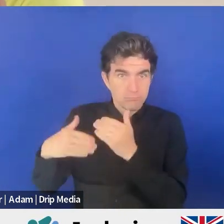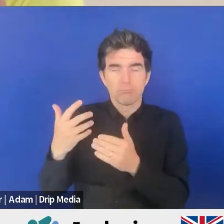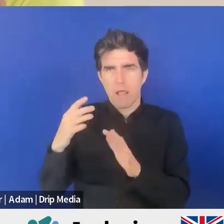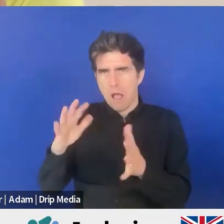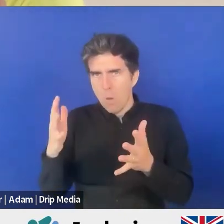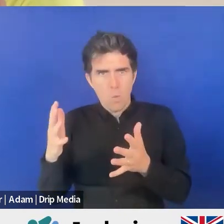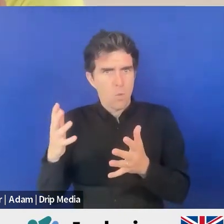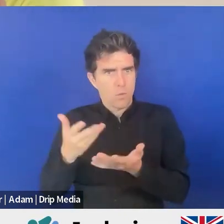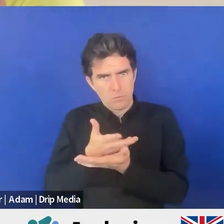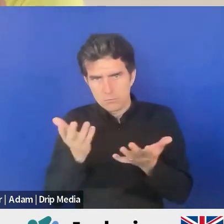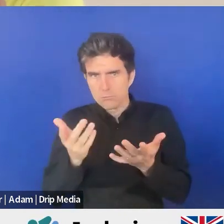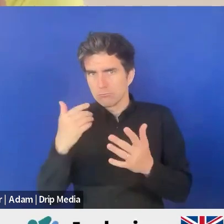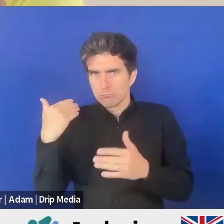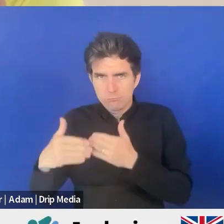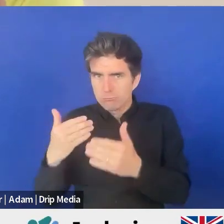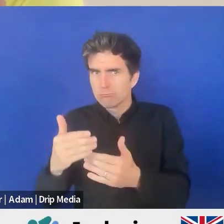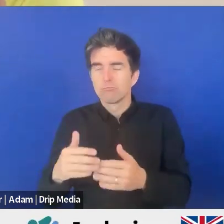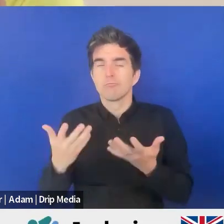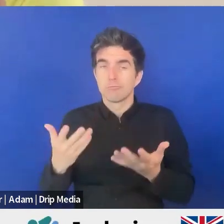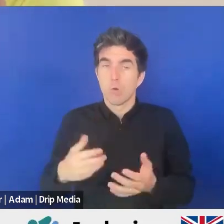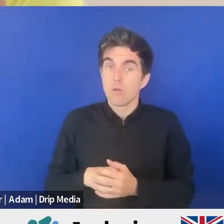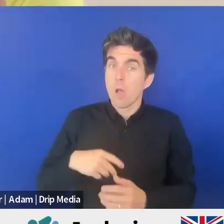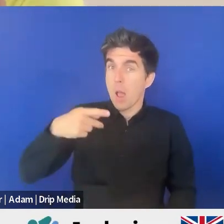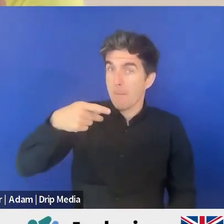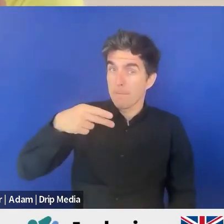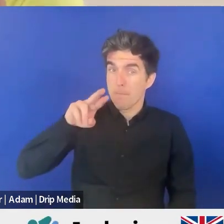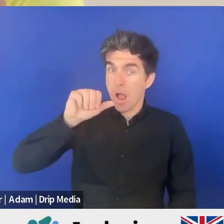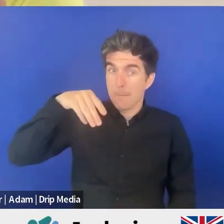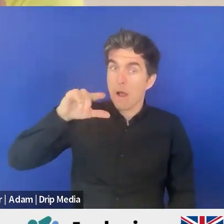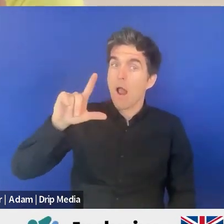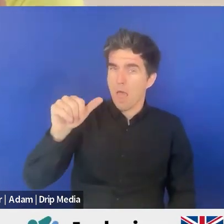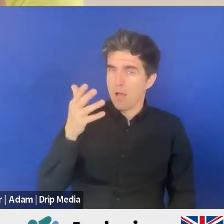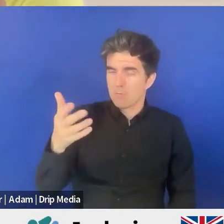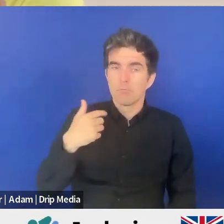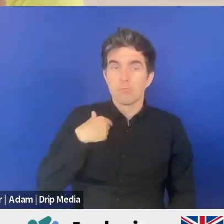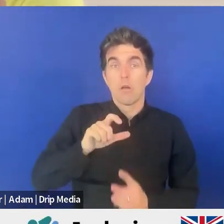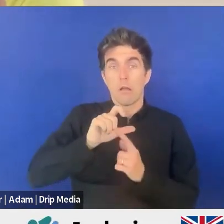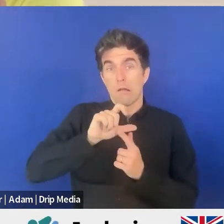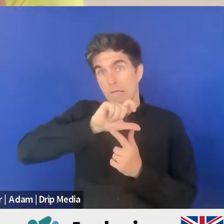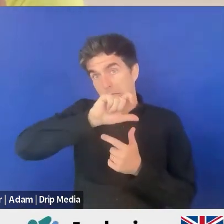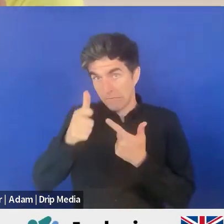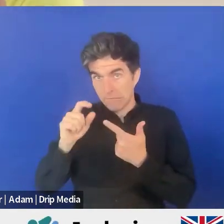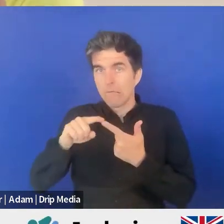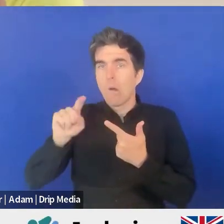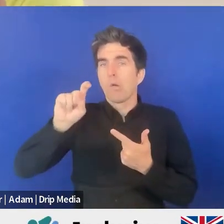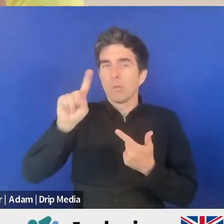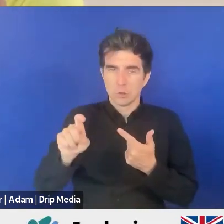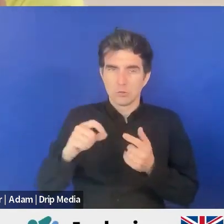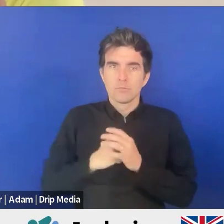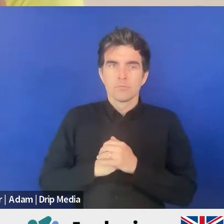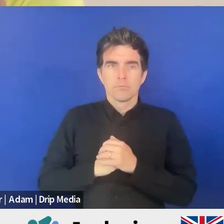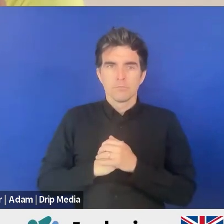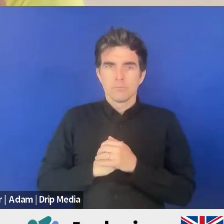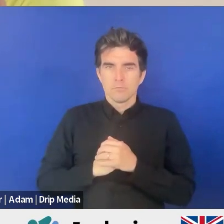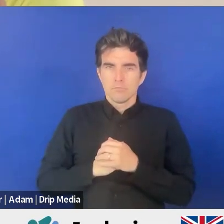challenges with early identification and enrolling. Pramila, the next question maybe I'll put to you. We have a question that